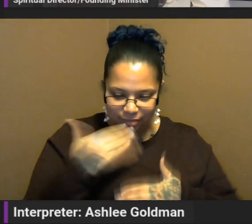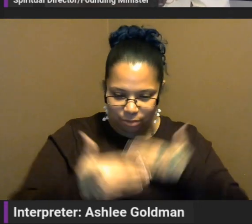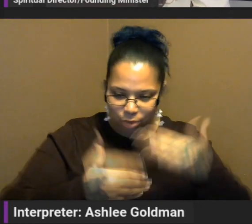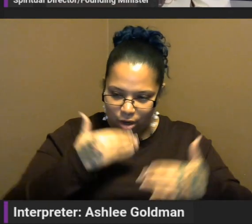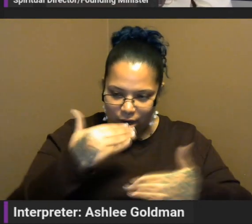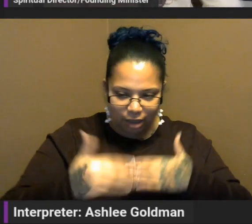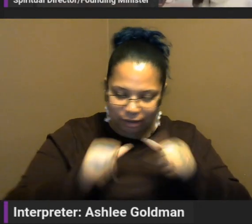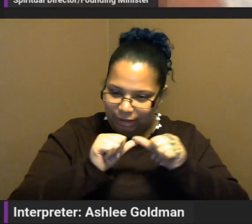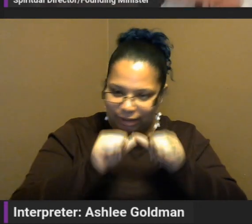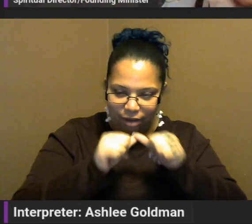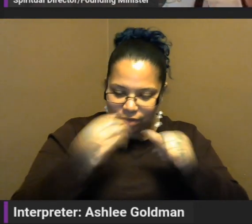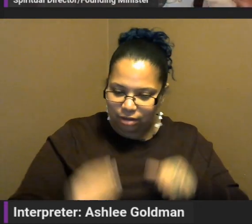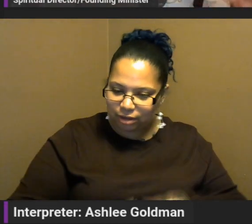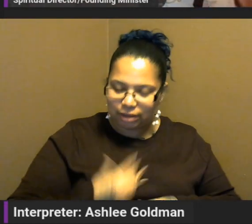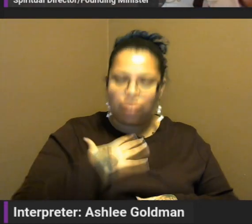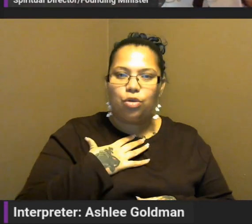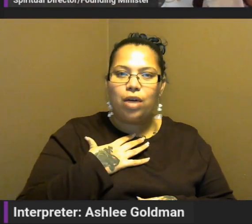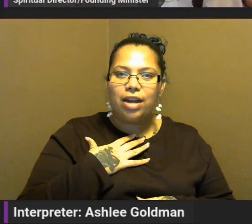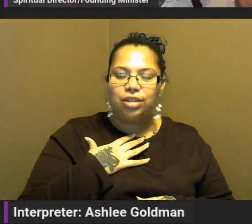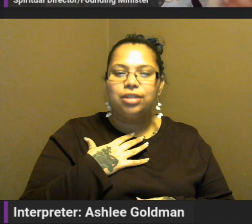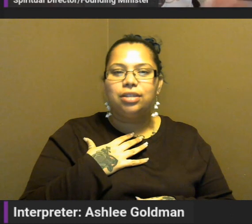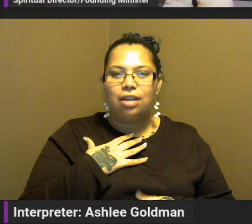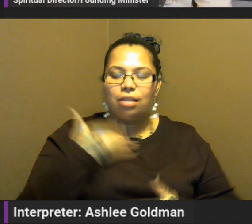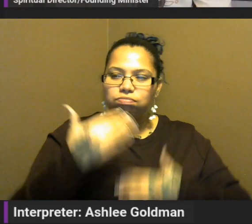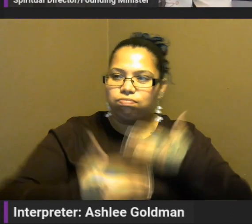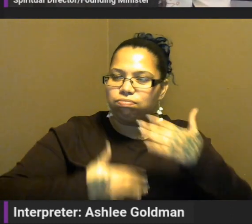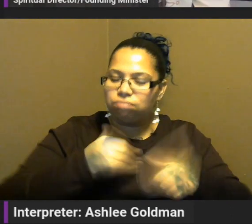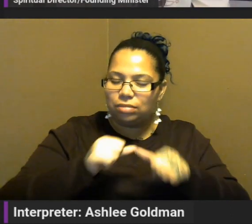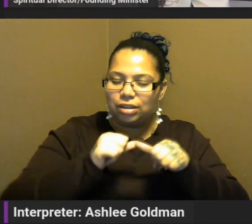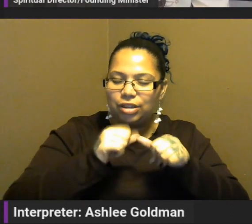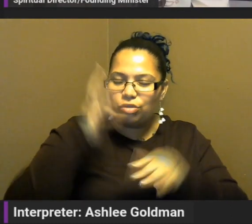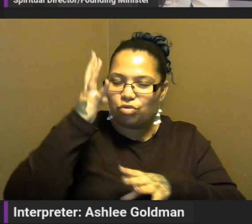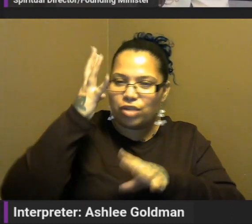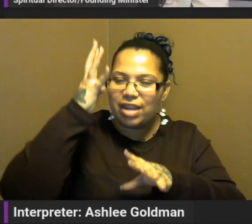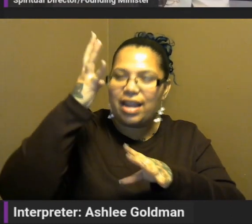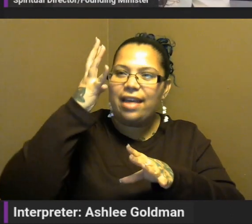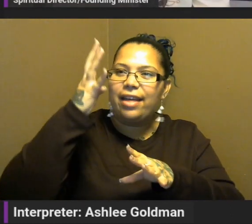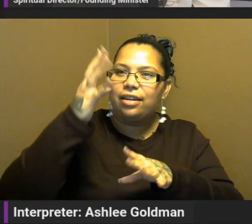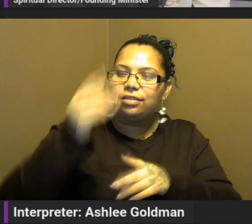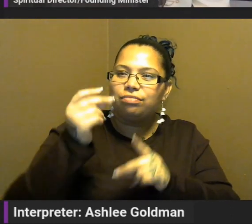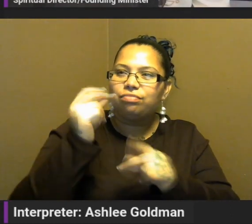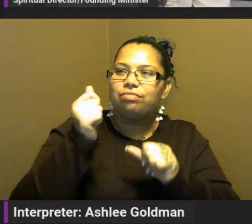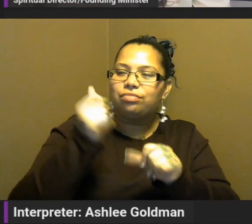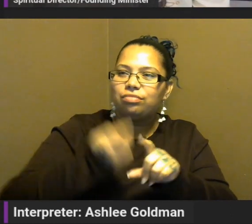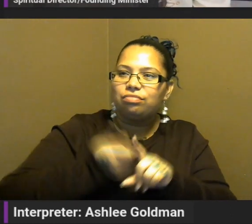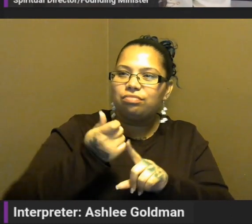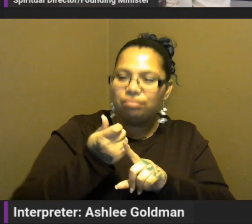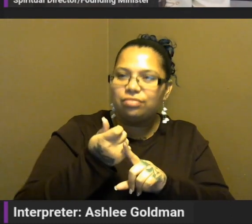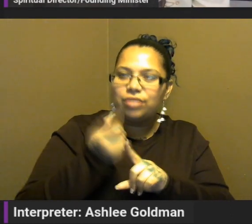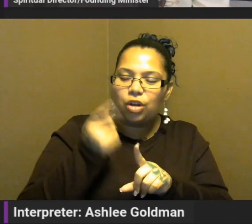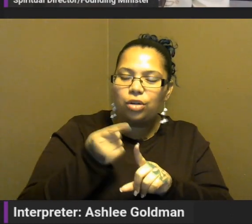the ongoing process of the creative impulse of all that is as it lives, moves, and has